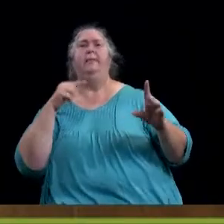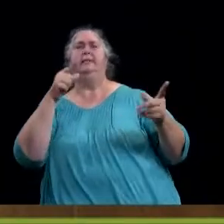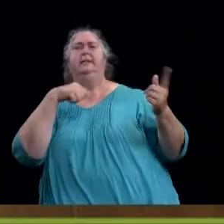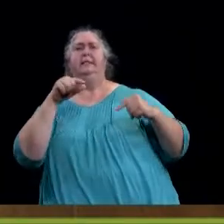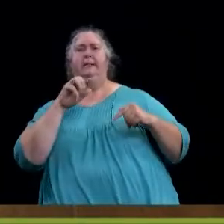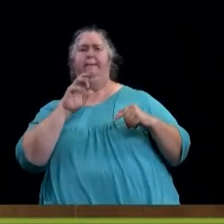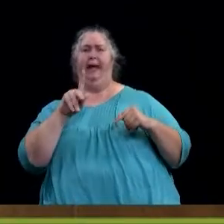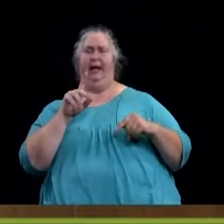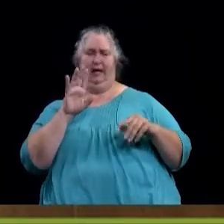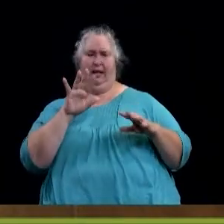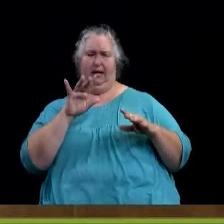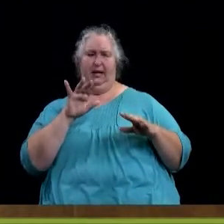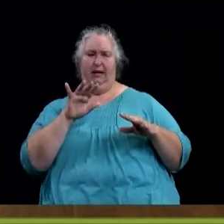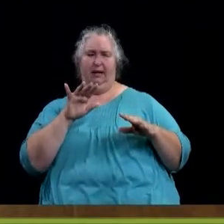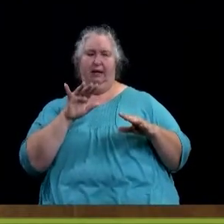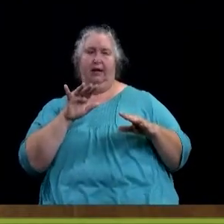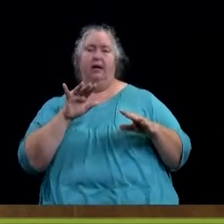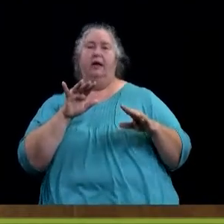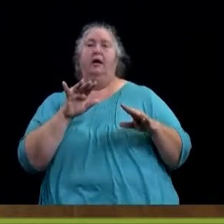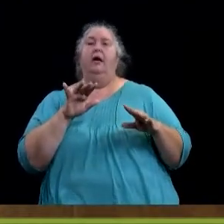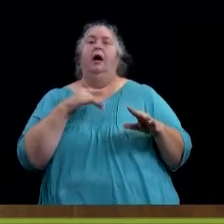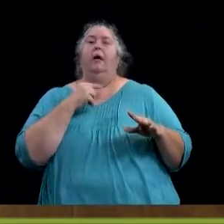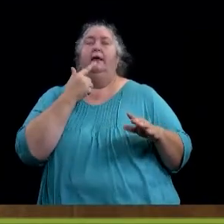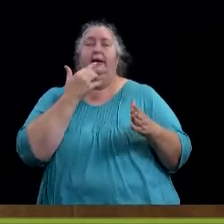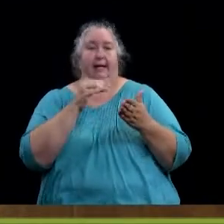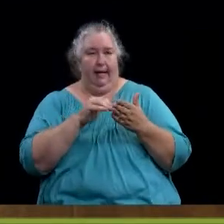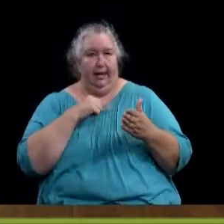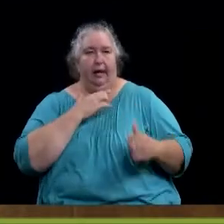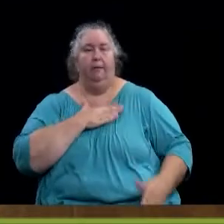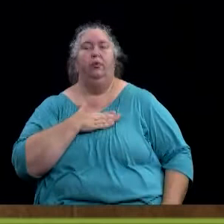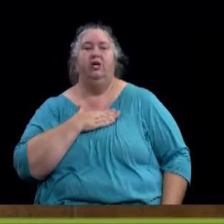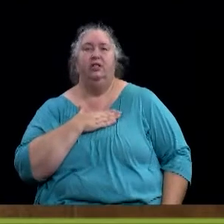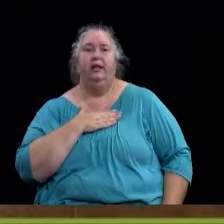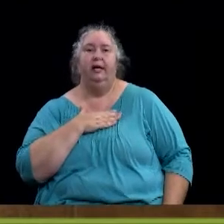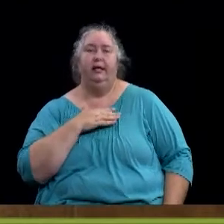I appreciate, back to the budget items at the beginning, that I appreciate staff's work on